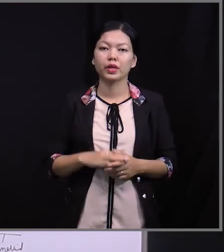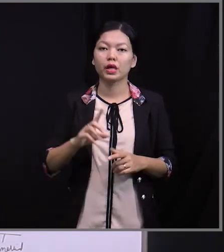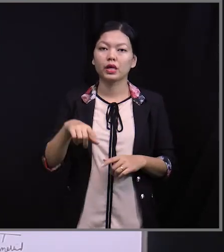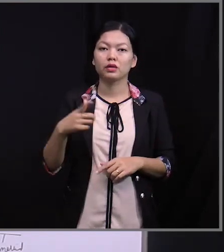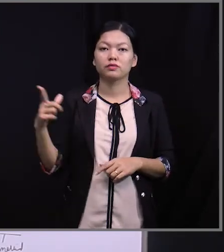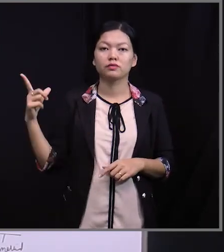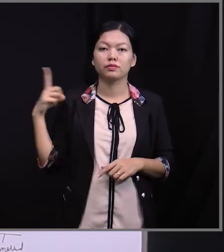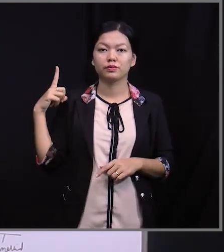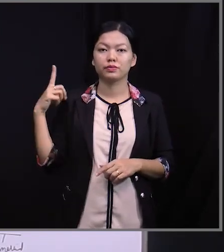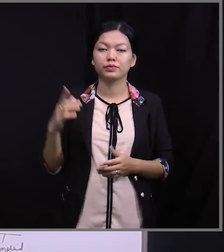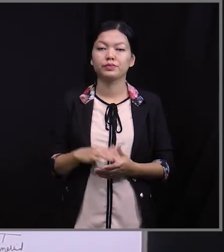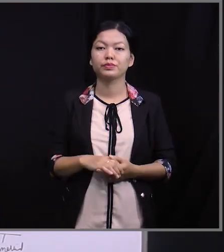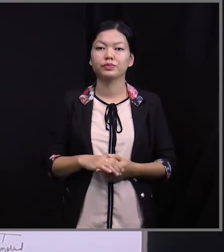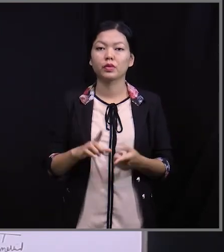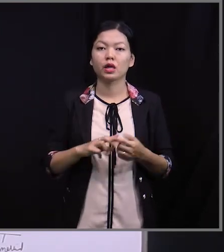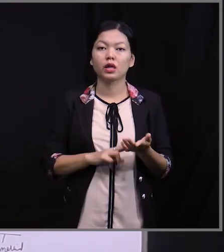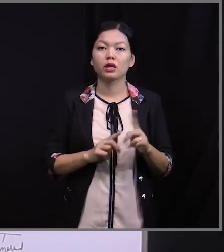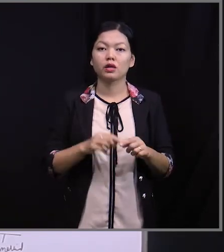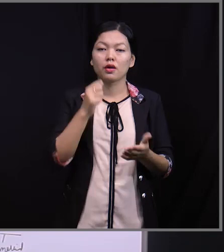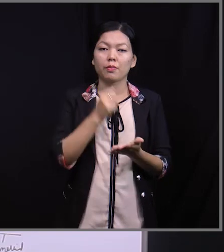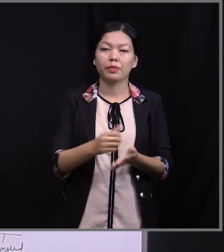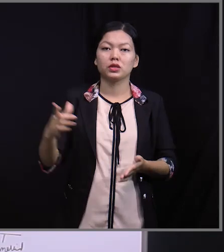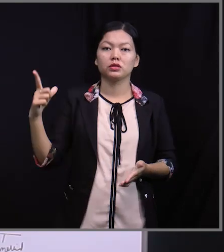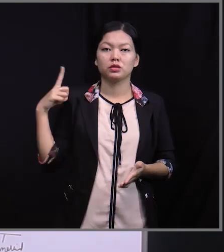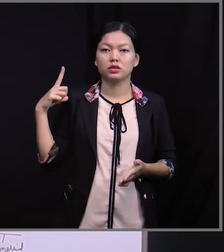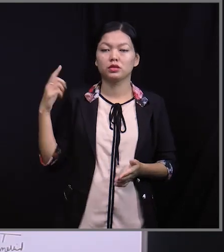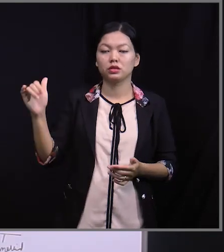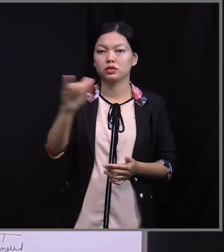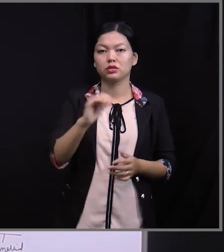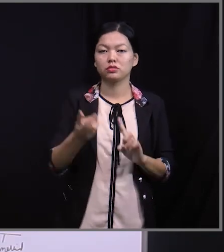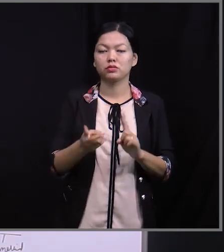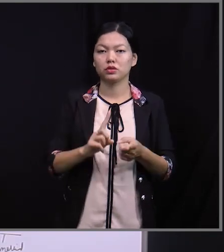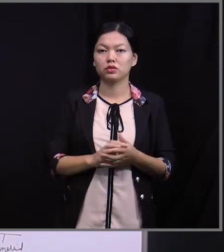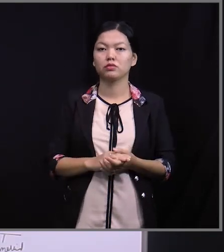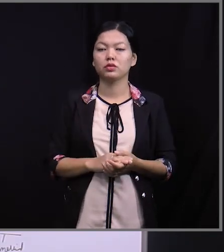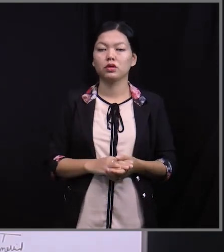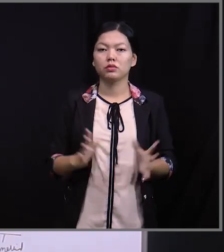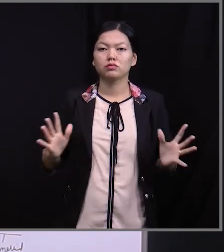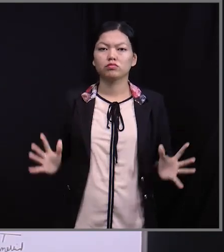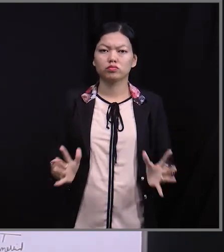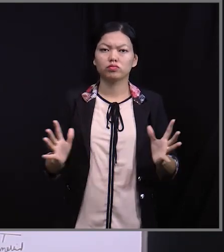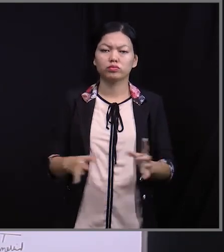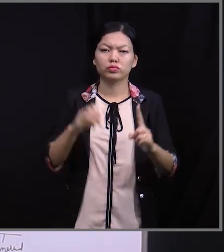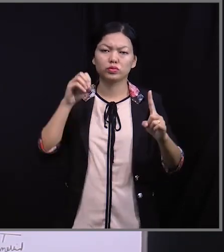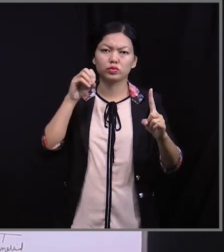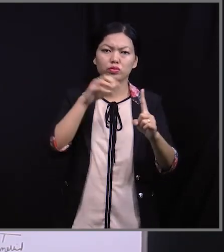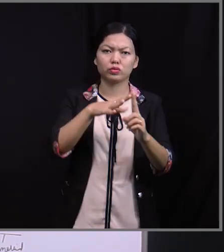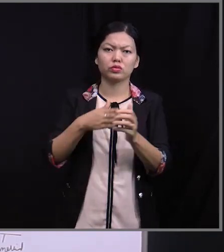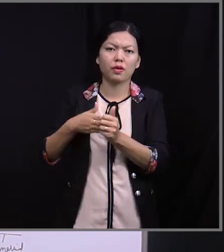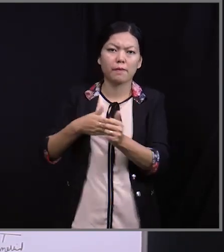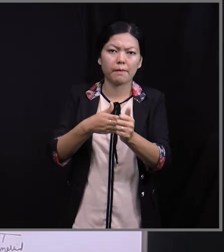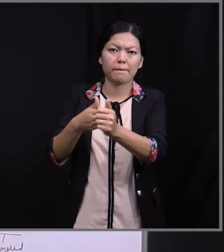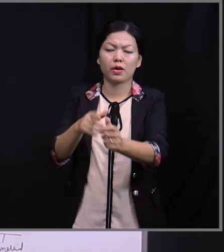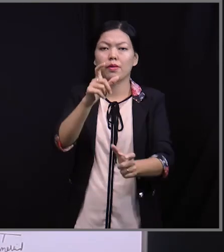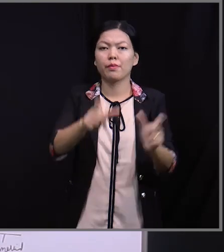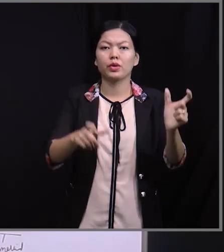should be a leader. Okay? An entrepreneur should lead, guide, and influence the employees to work for the